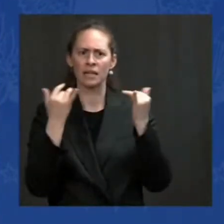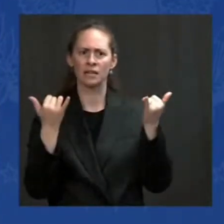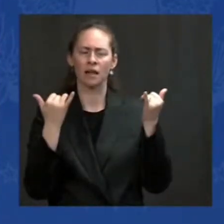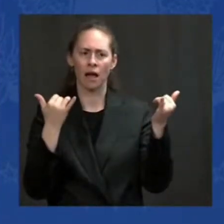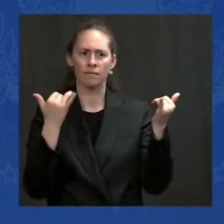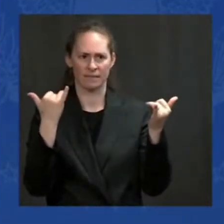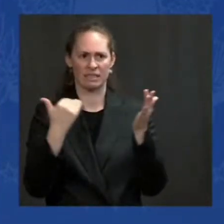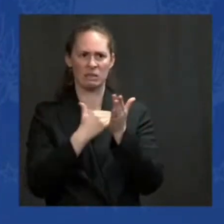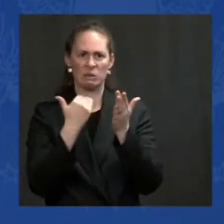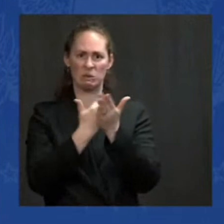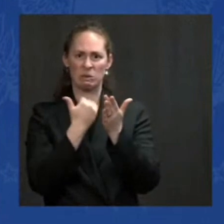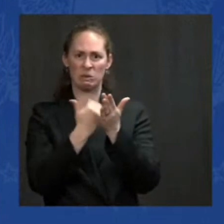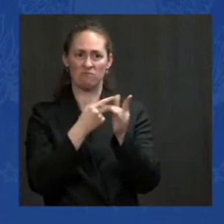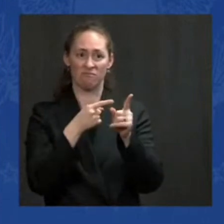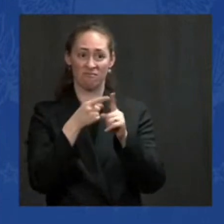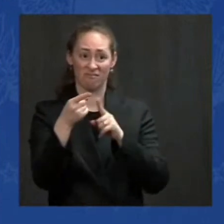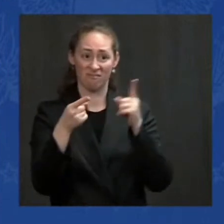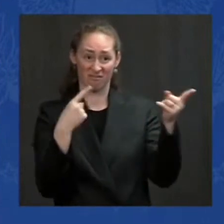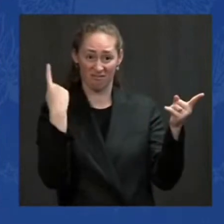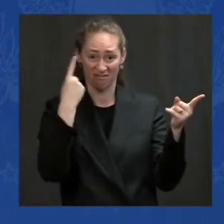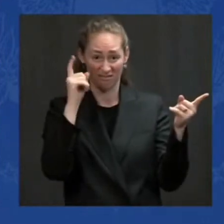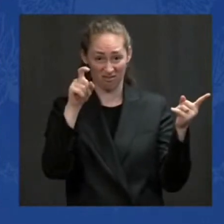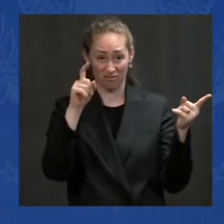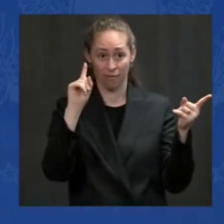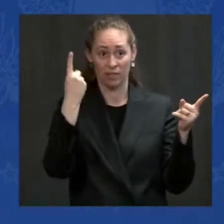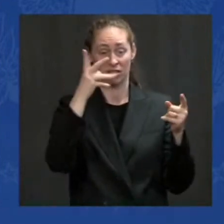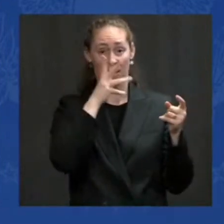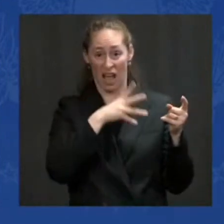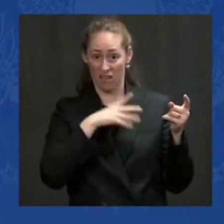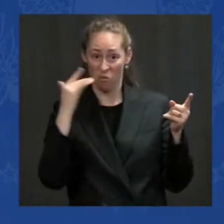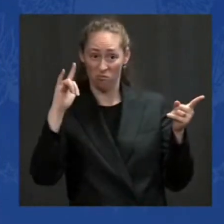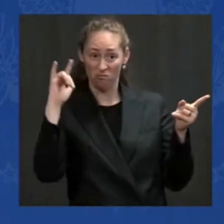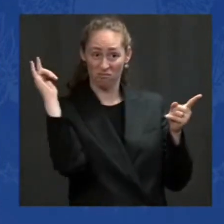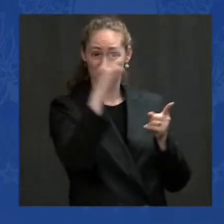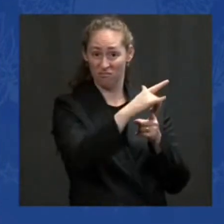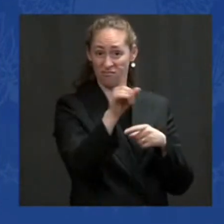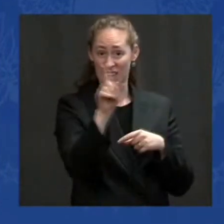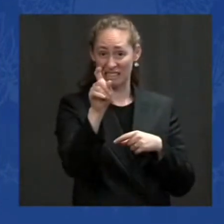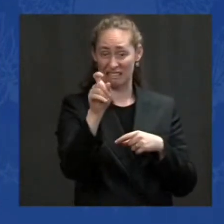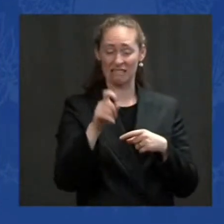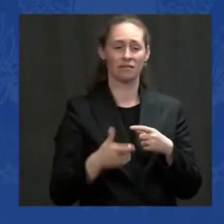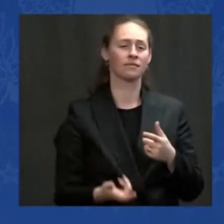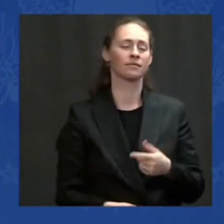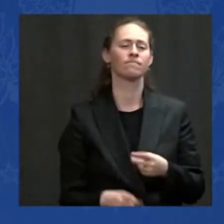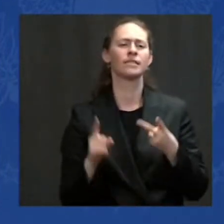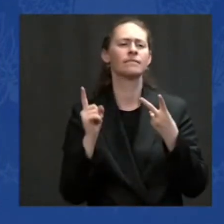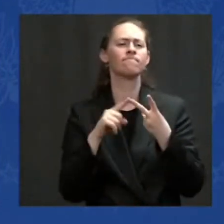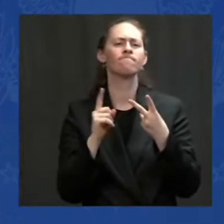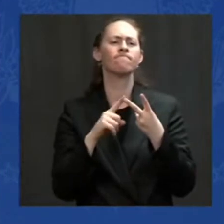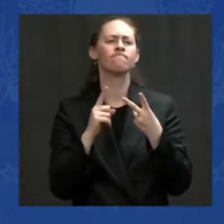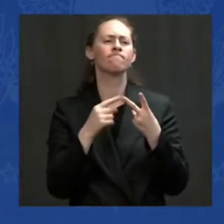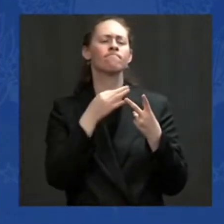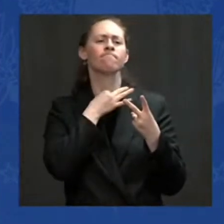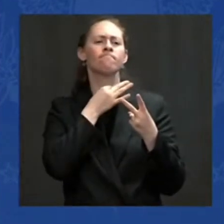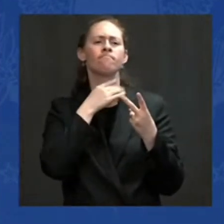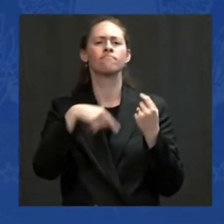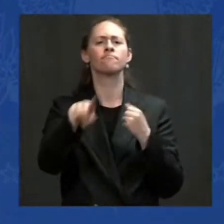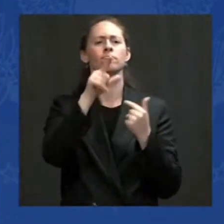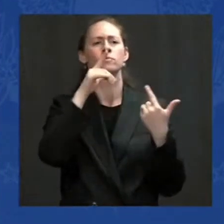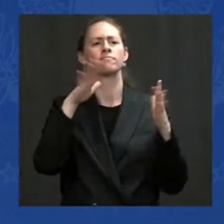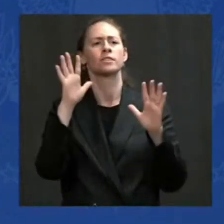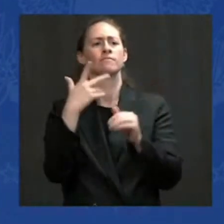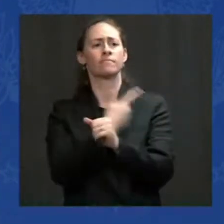should the First Lady still go, and what is your perspective of this? And then secondly, should vaccinated people be getting tested